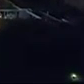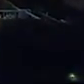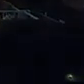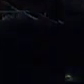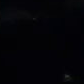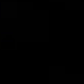I thank You